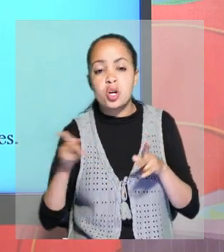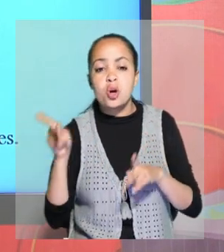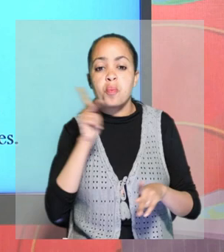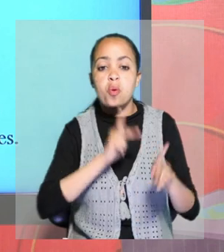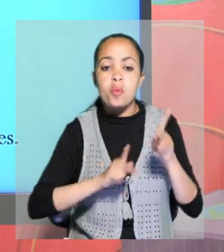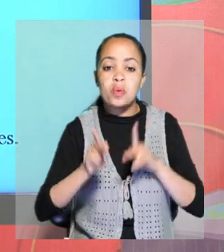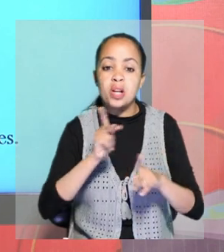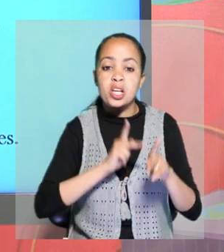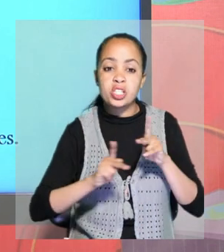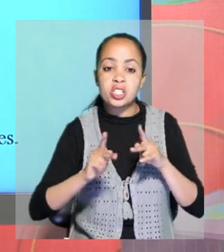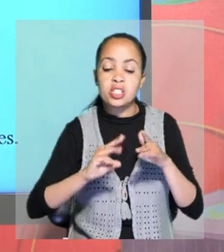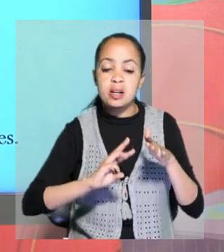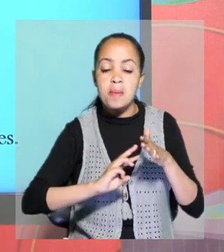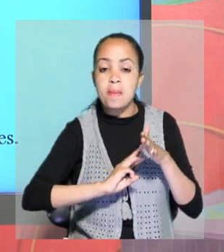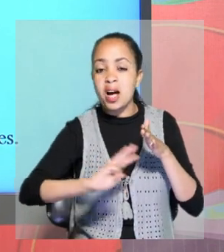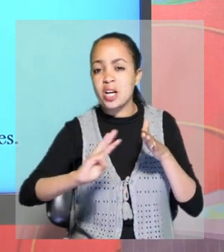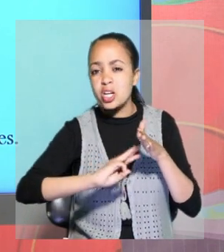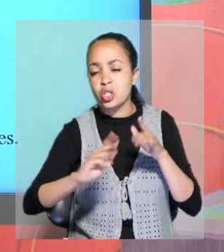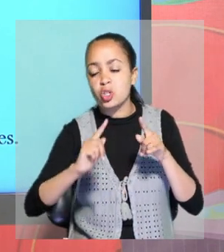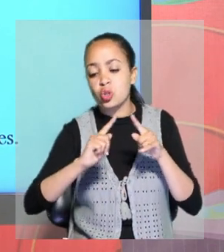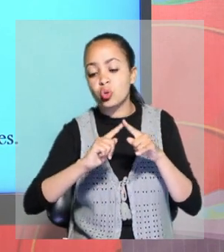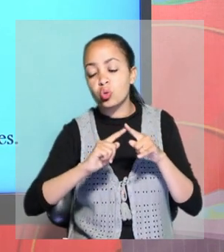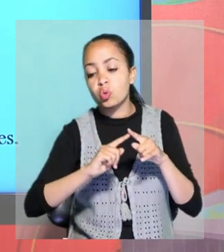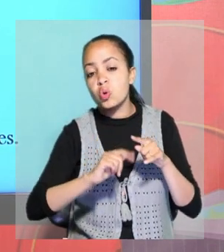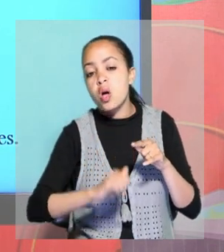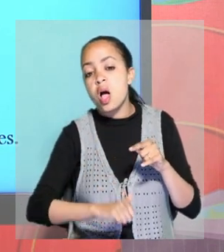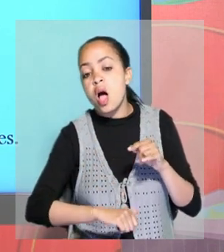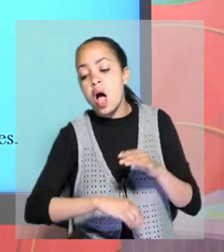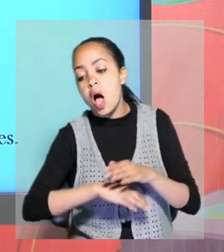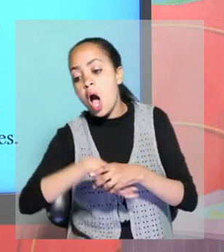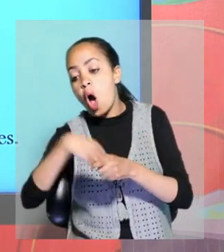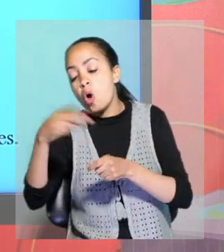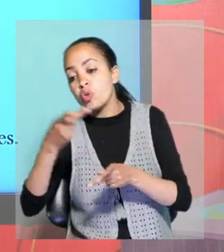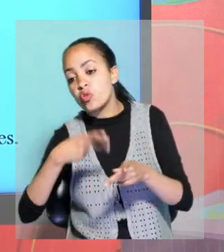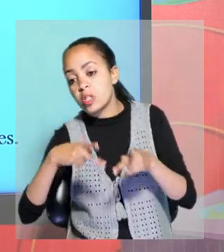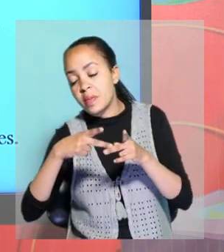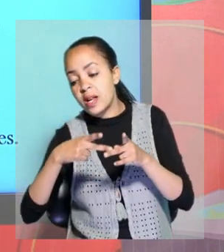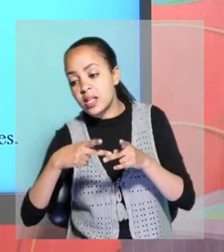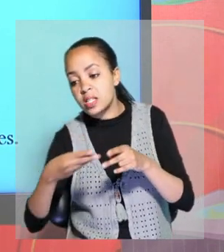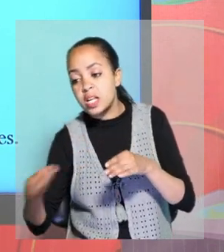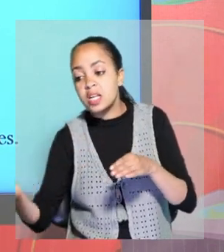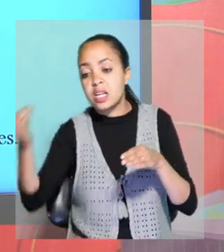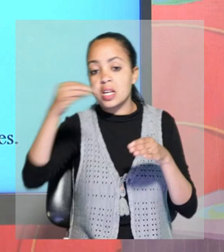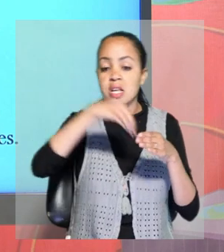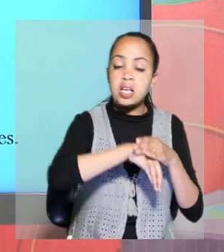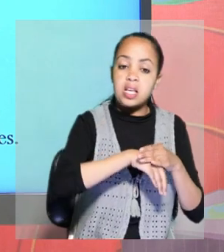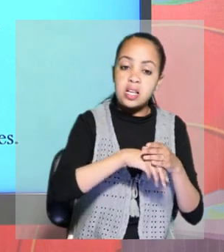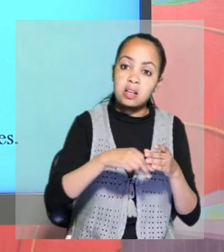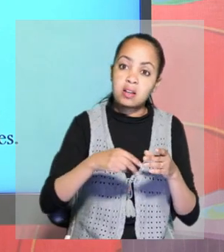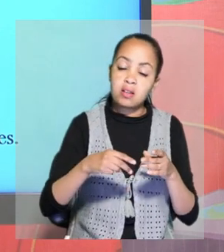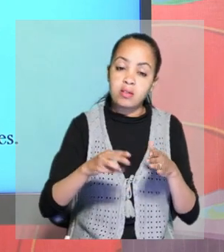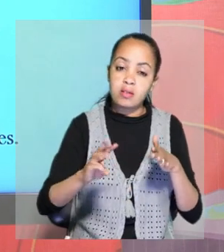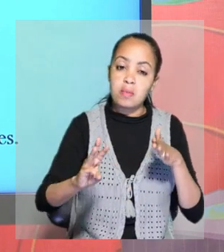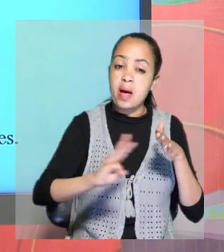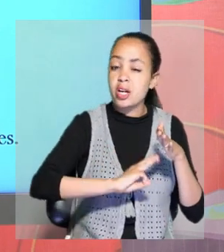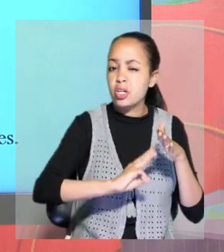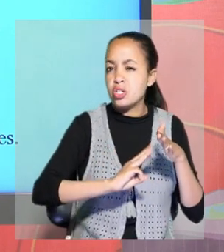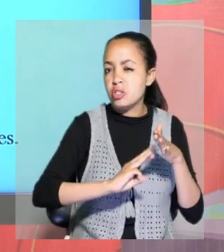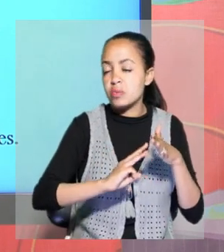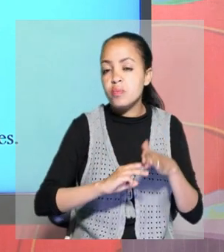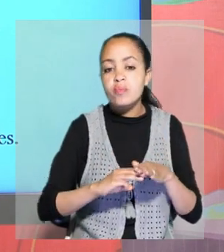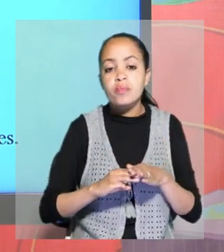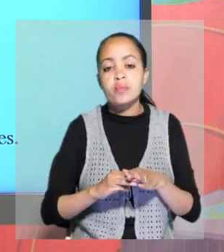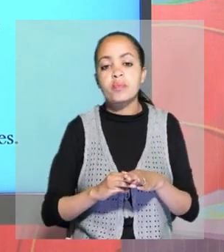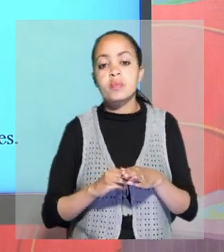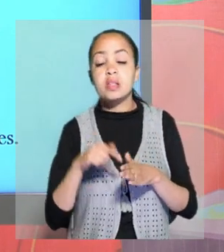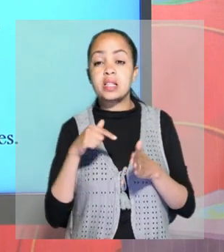Population migrating into an area, population migrating out of an area, out migration and immigration. Less